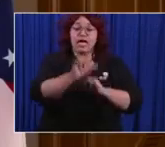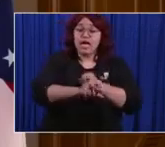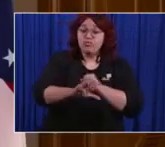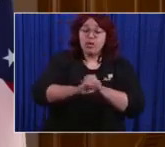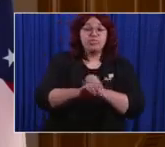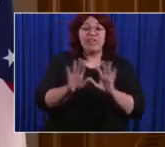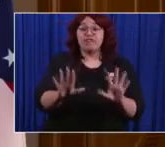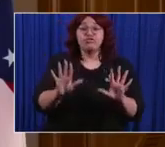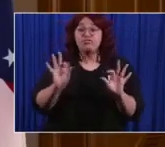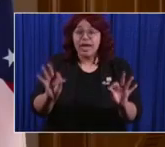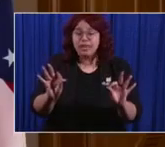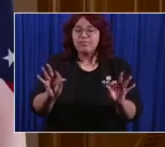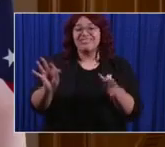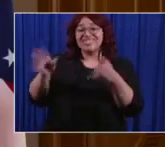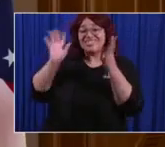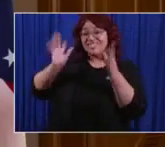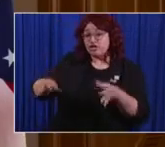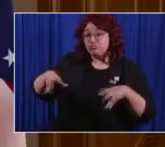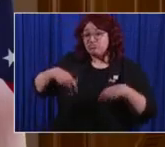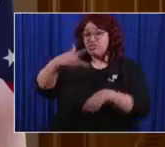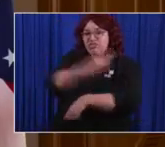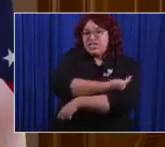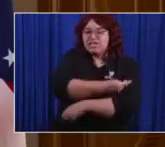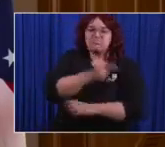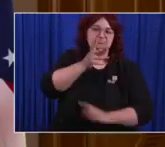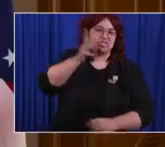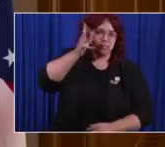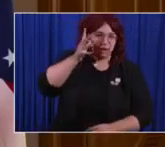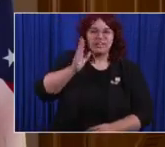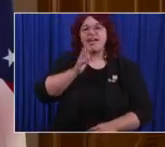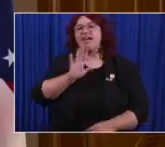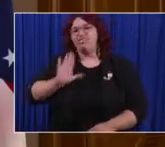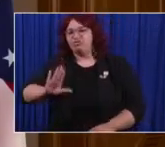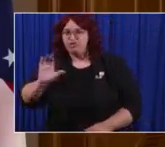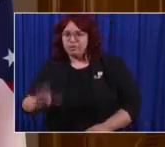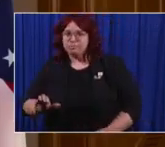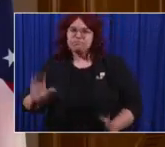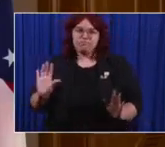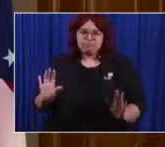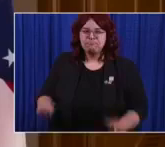Next question is from Brian Somerville at WBNS in Columbus.